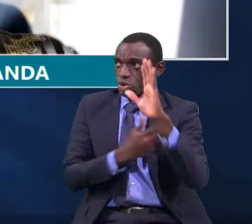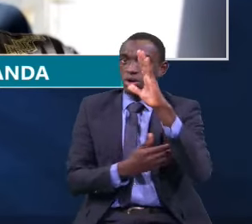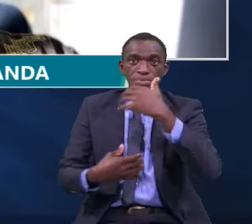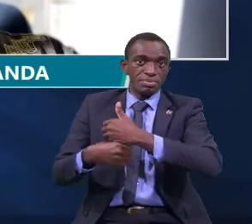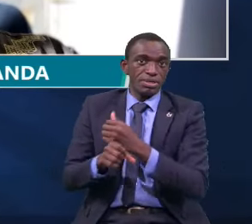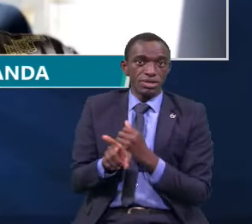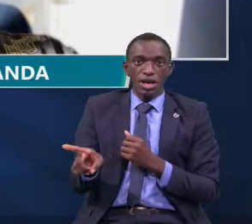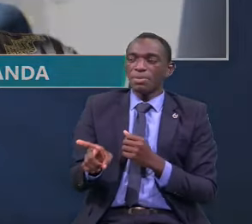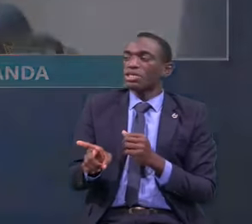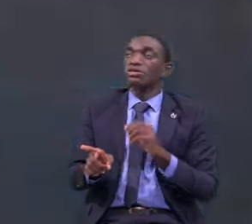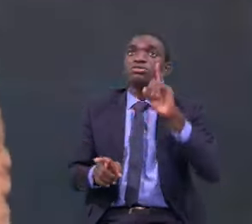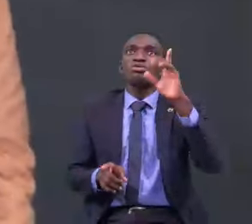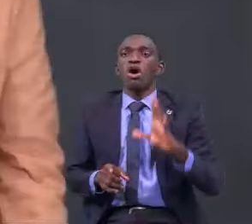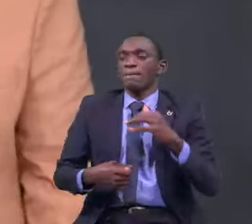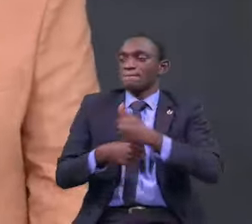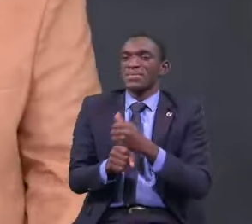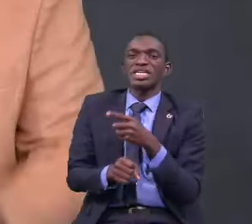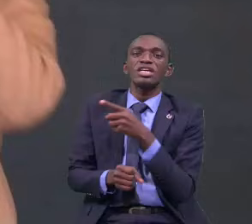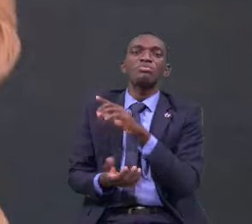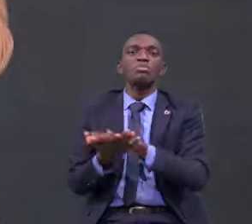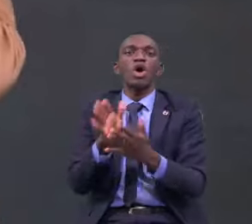over creation.